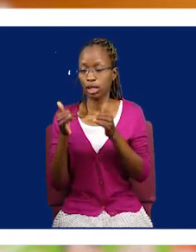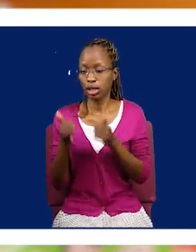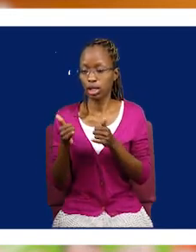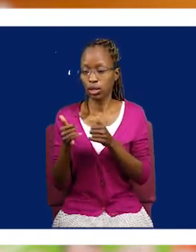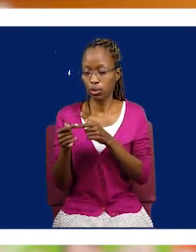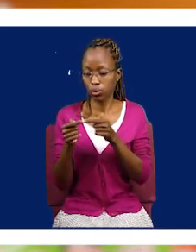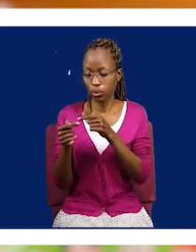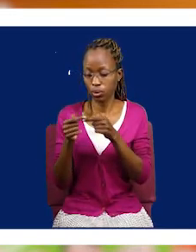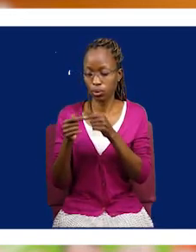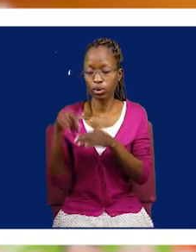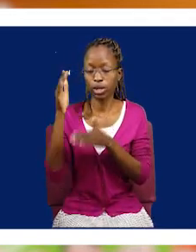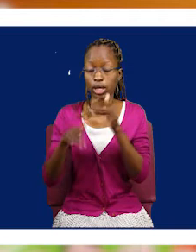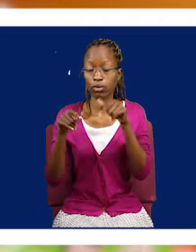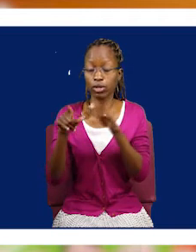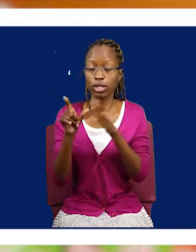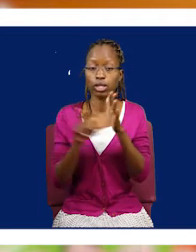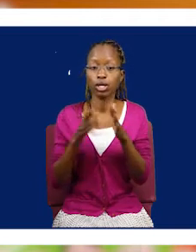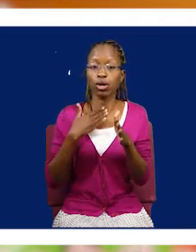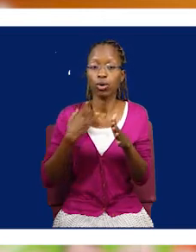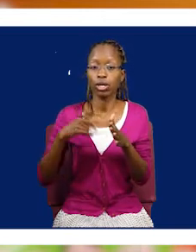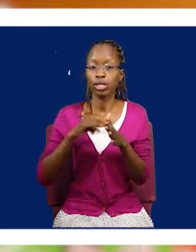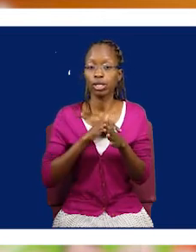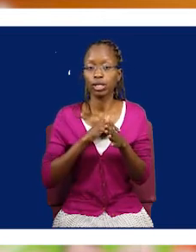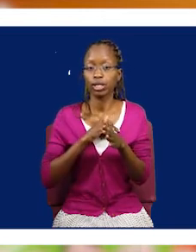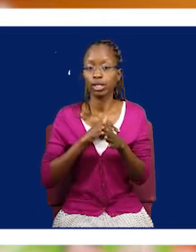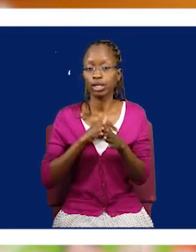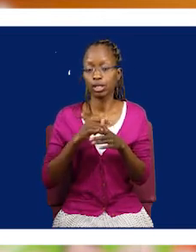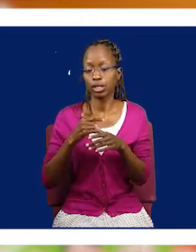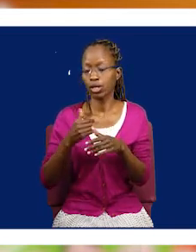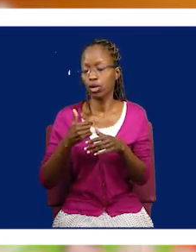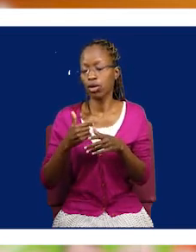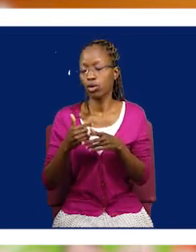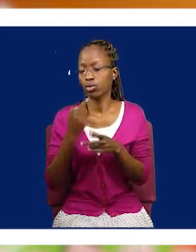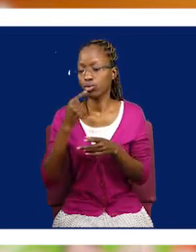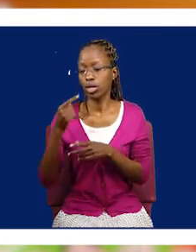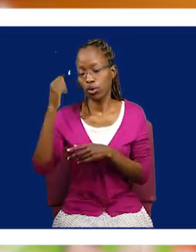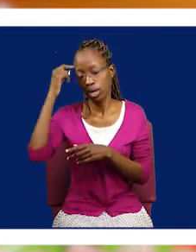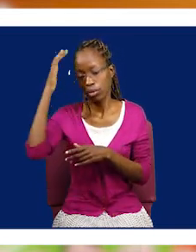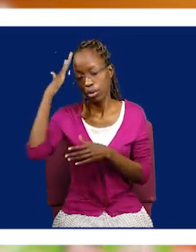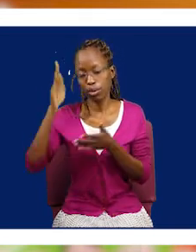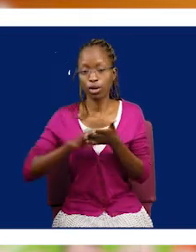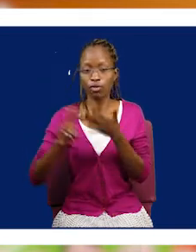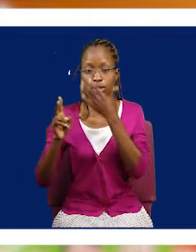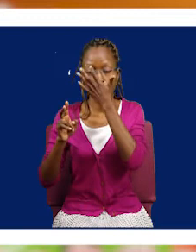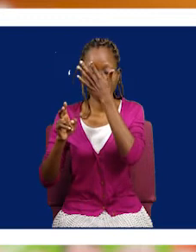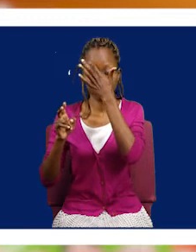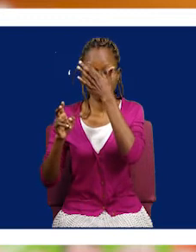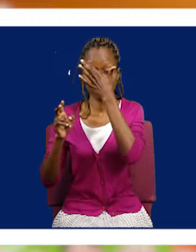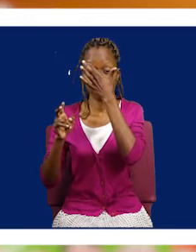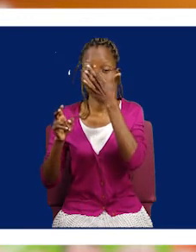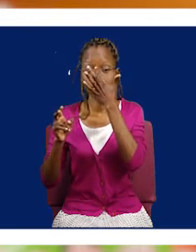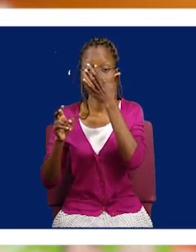the near the end of this lesson, I would like us to do our memory work. All right? And as we do our memory